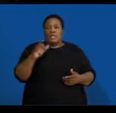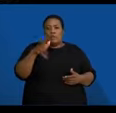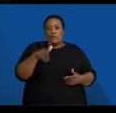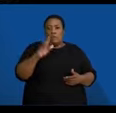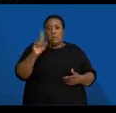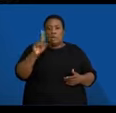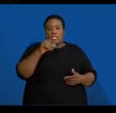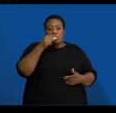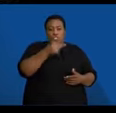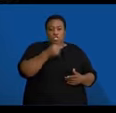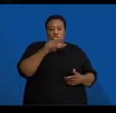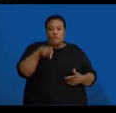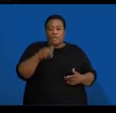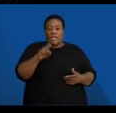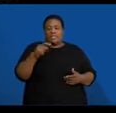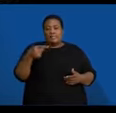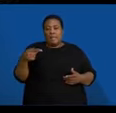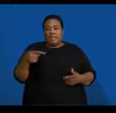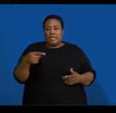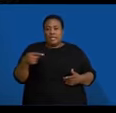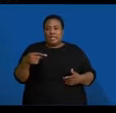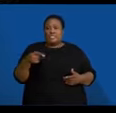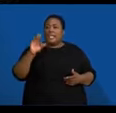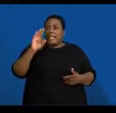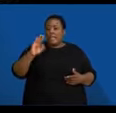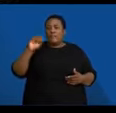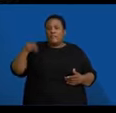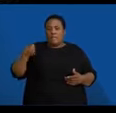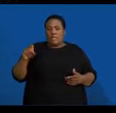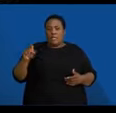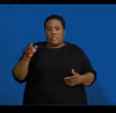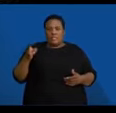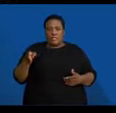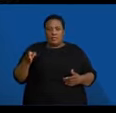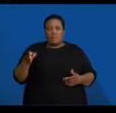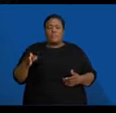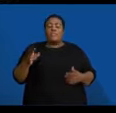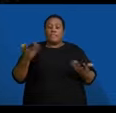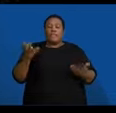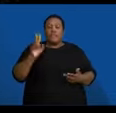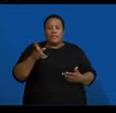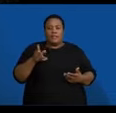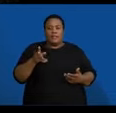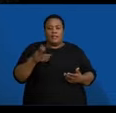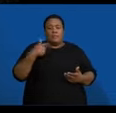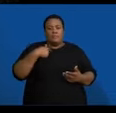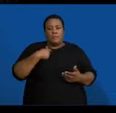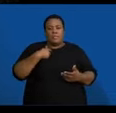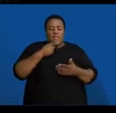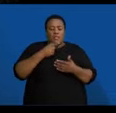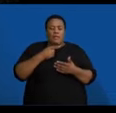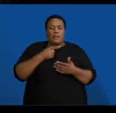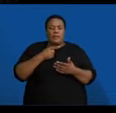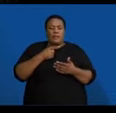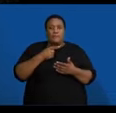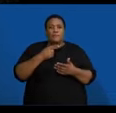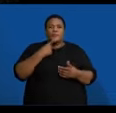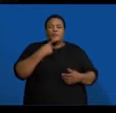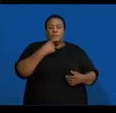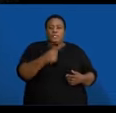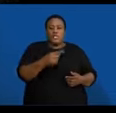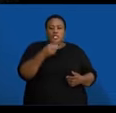x minus f of x there. And then I can work around that. So my G of x,